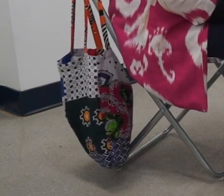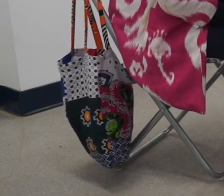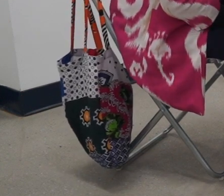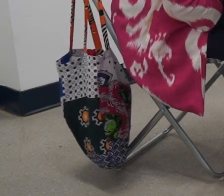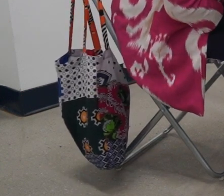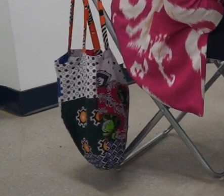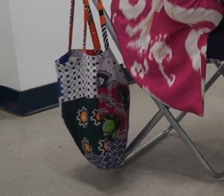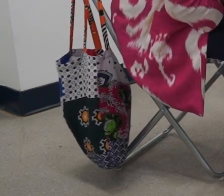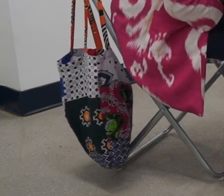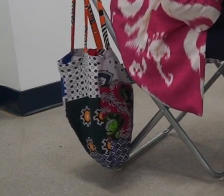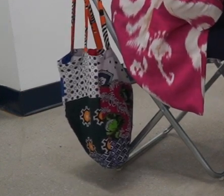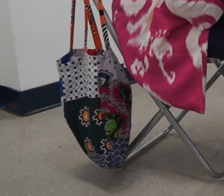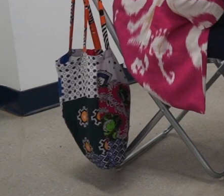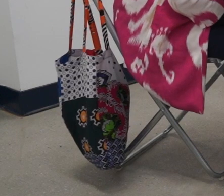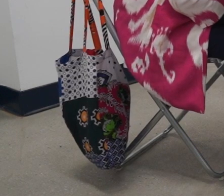minutes.